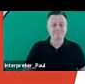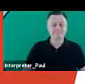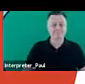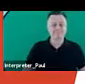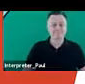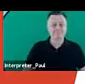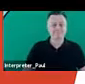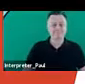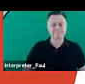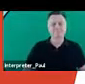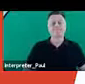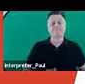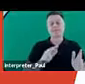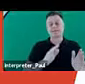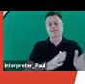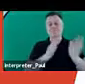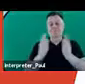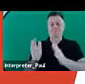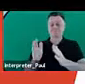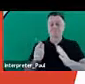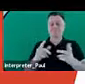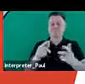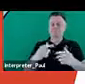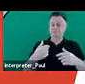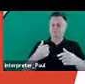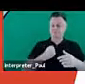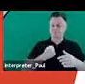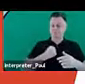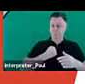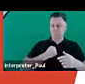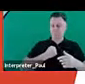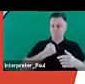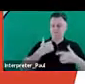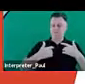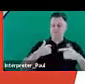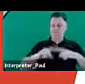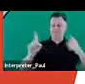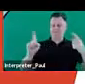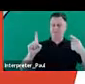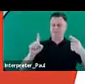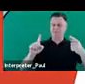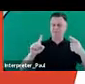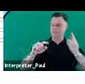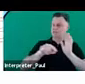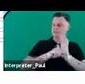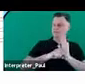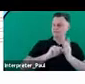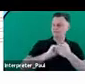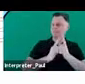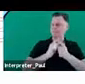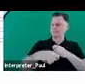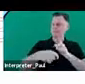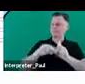pillar four, we're going to move on to talk about positioning your differences positively with an employer.